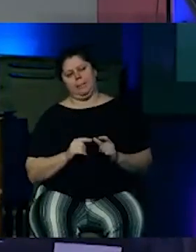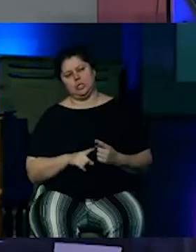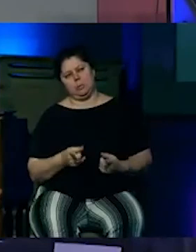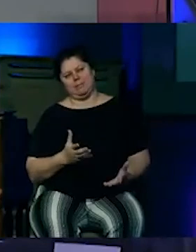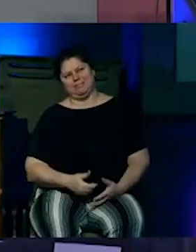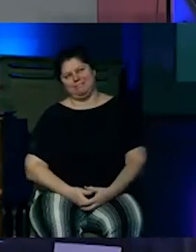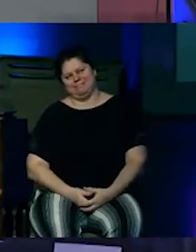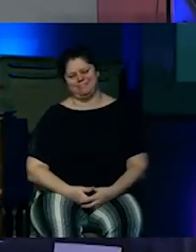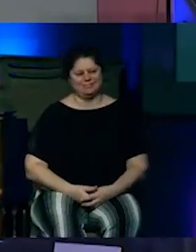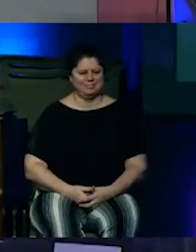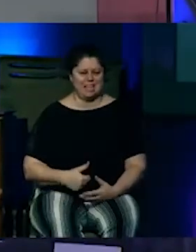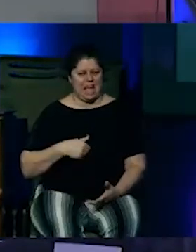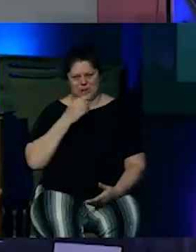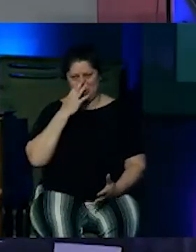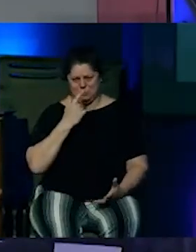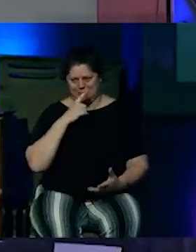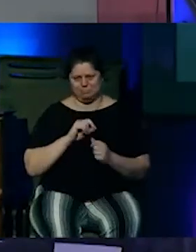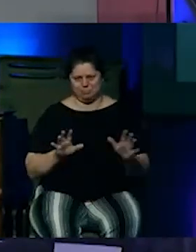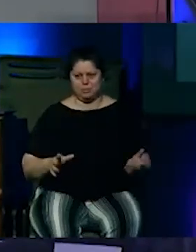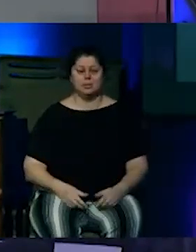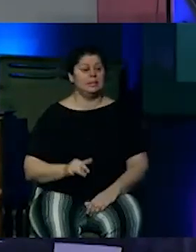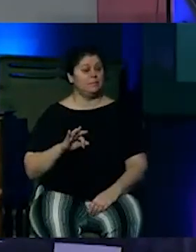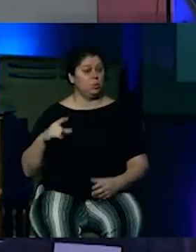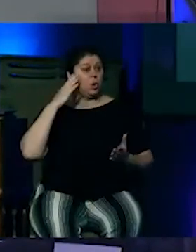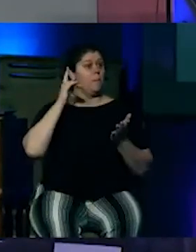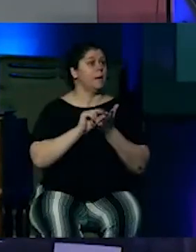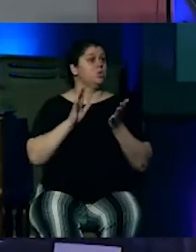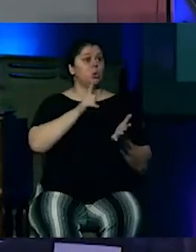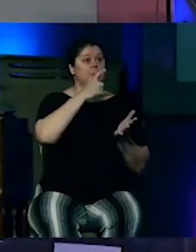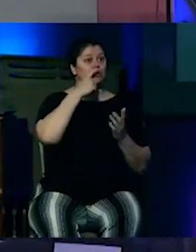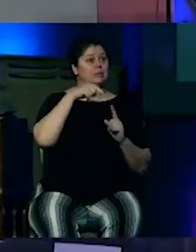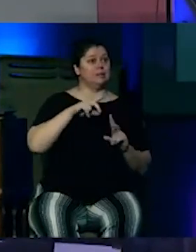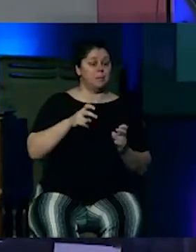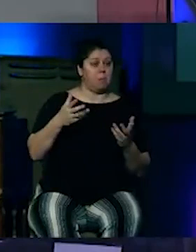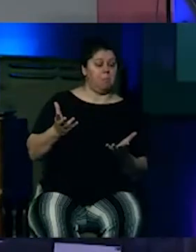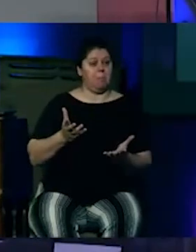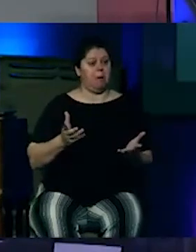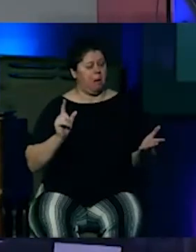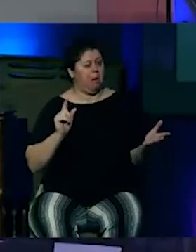you because I don't really care. But also, if anyone knows a publisher who might be interested in this, you know.